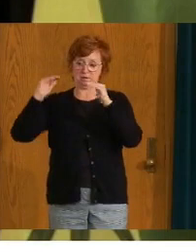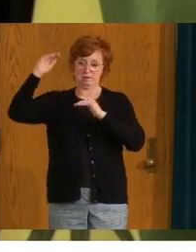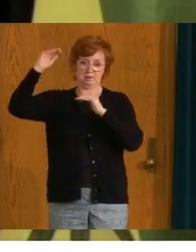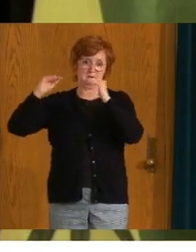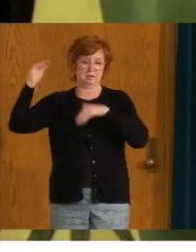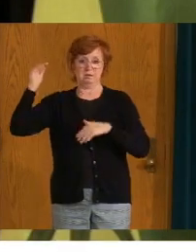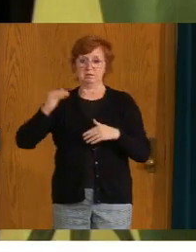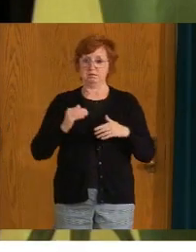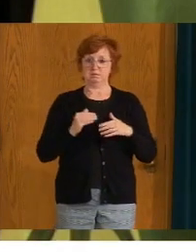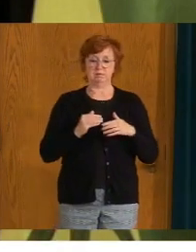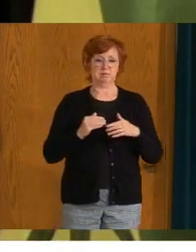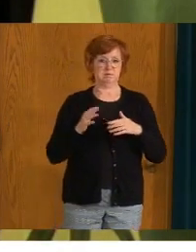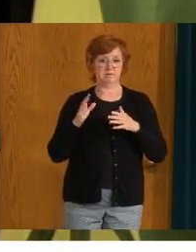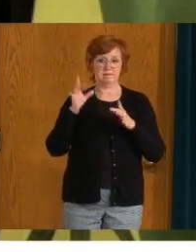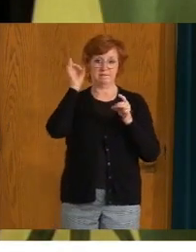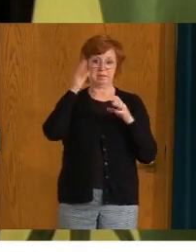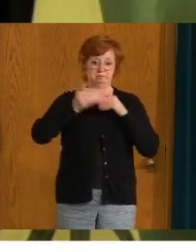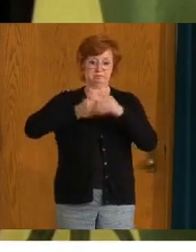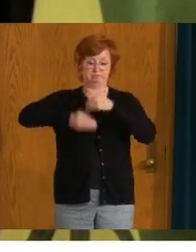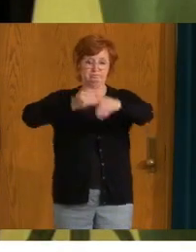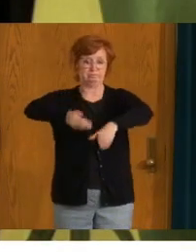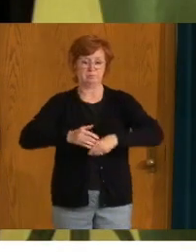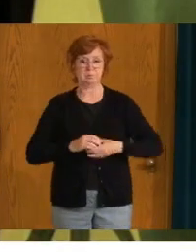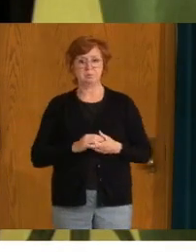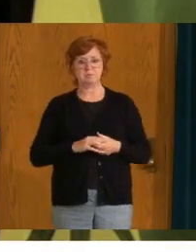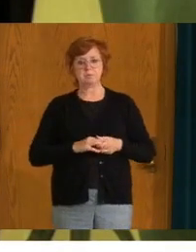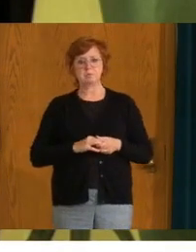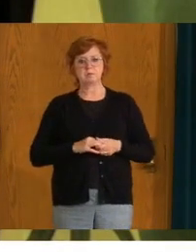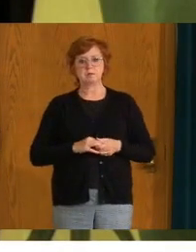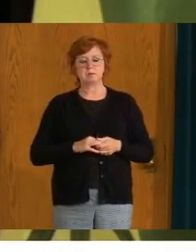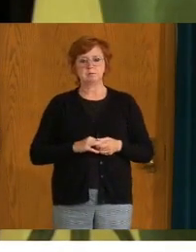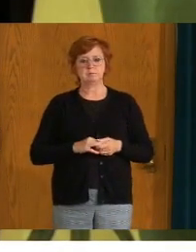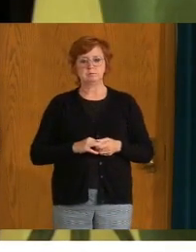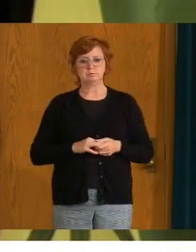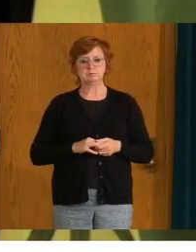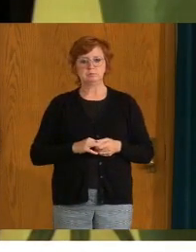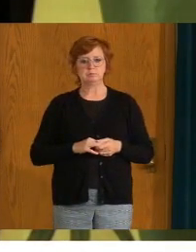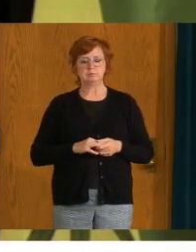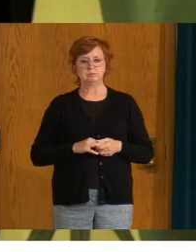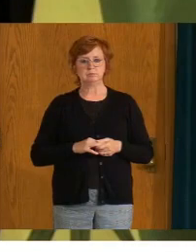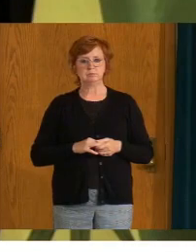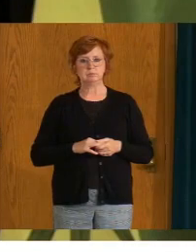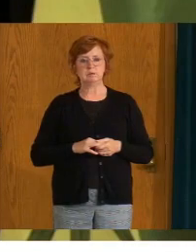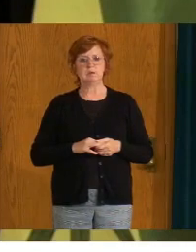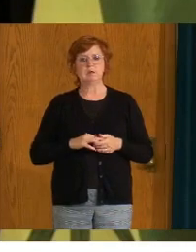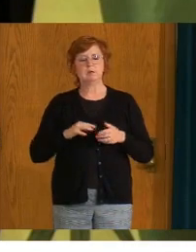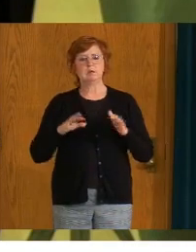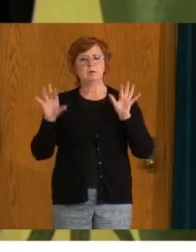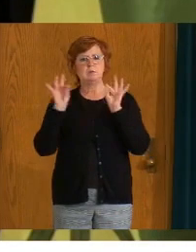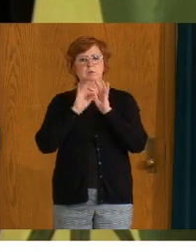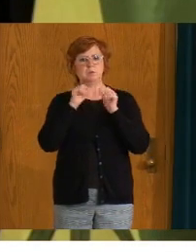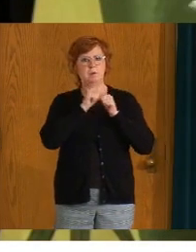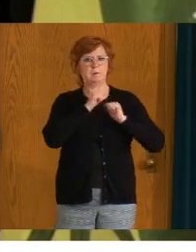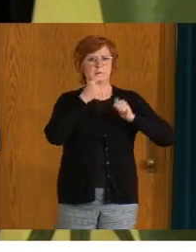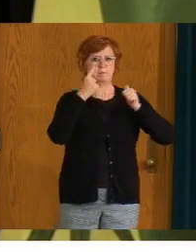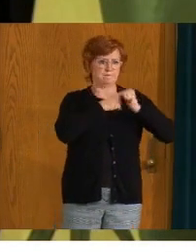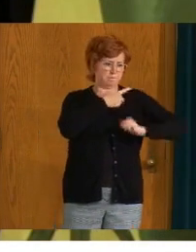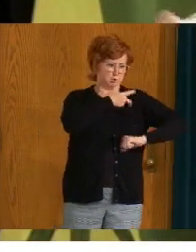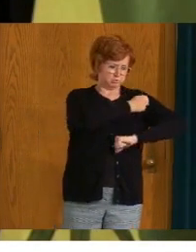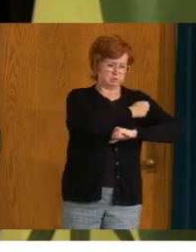news release I think we had mentioned that people should make sure that they have the time interval between their first and second dose so that they're